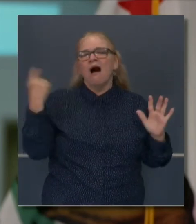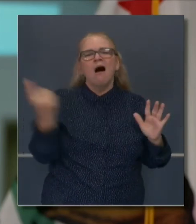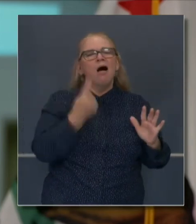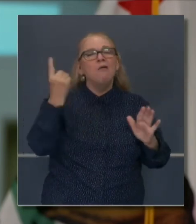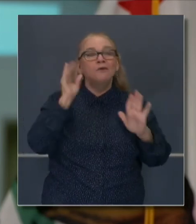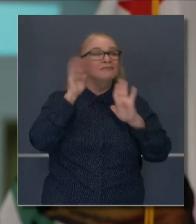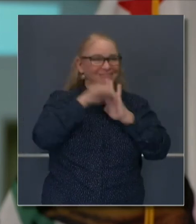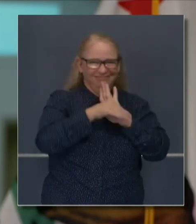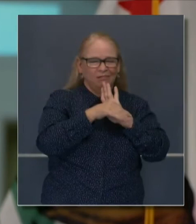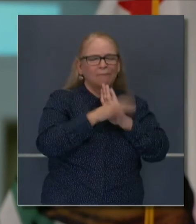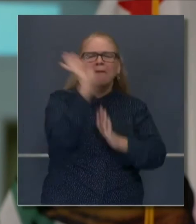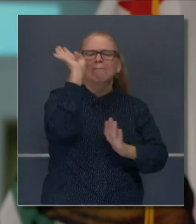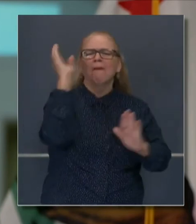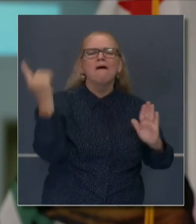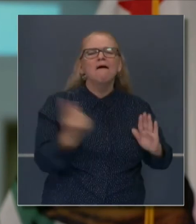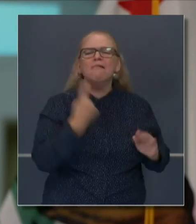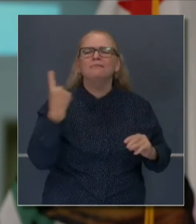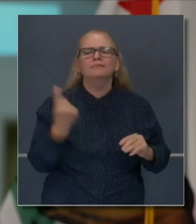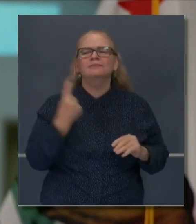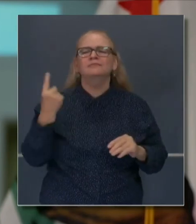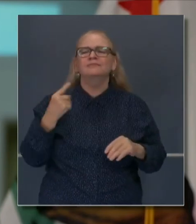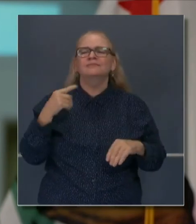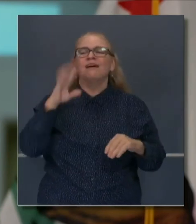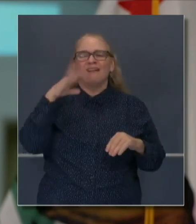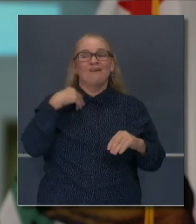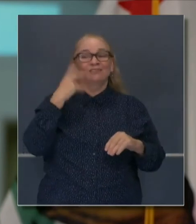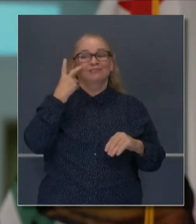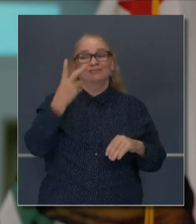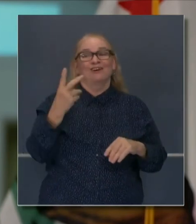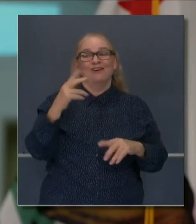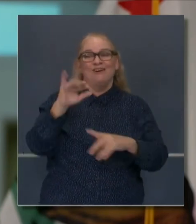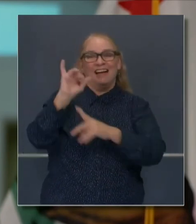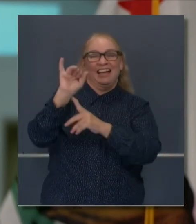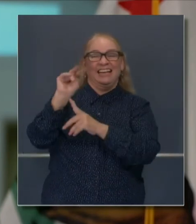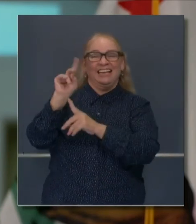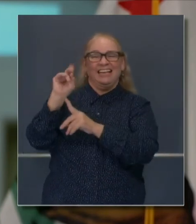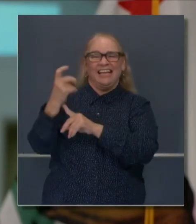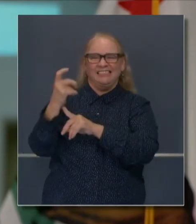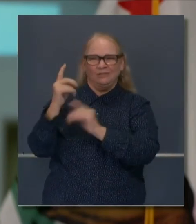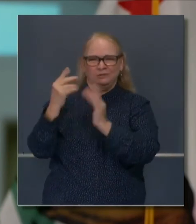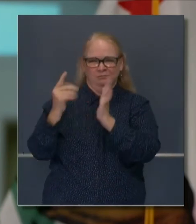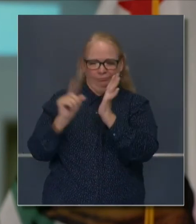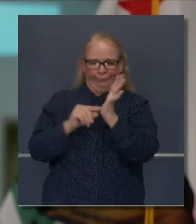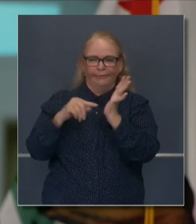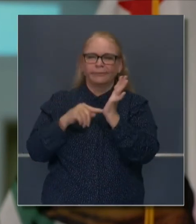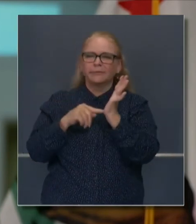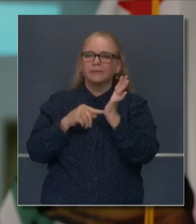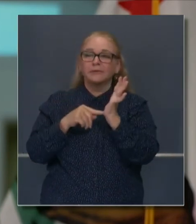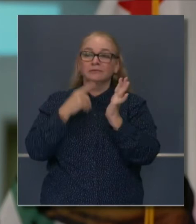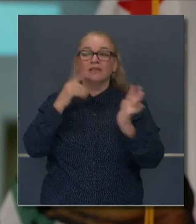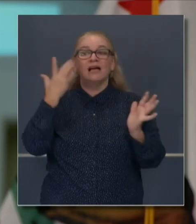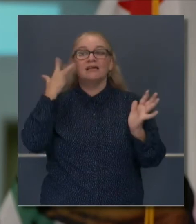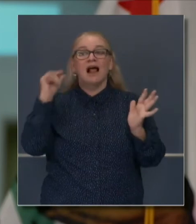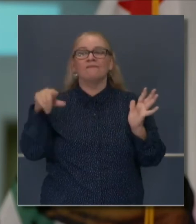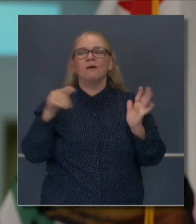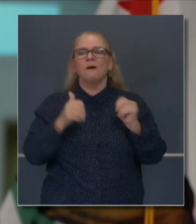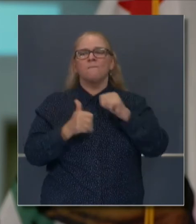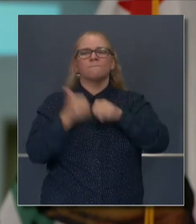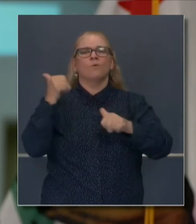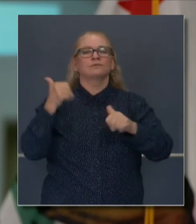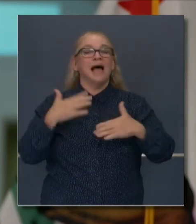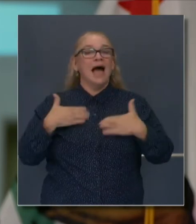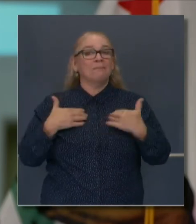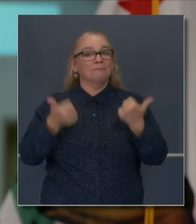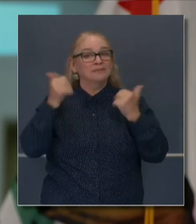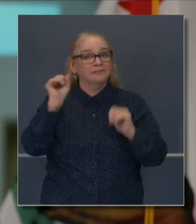there was a happiness index put out. California remaining one of the happiest states for individuals to live in the United States of America. So